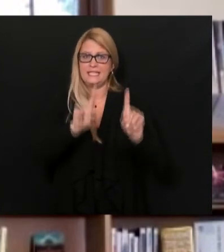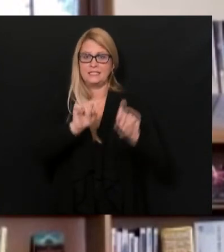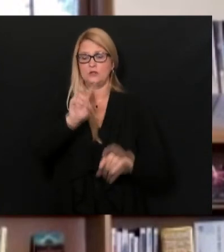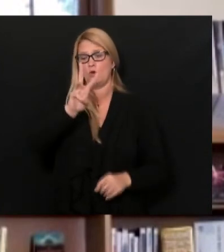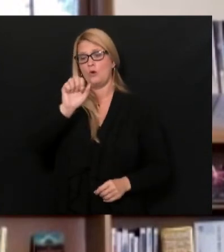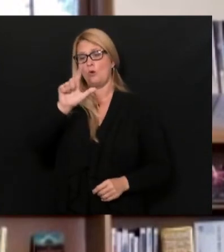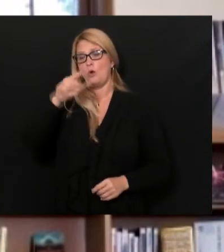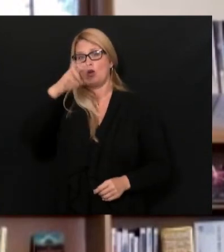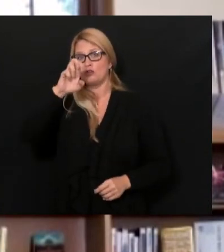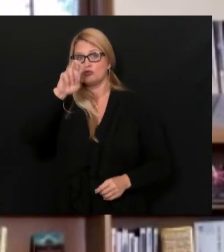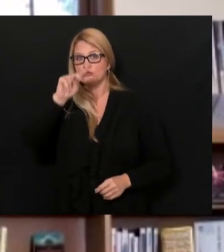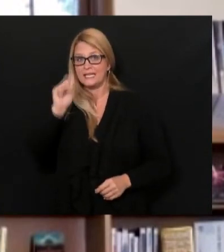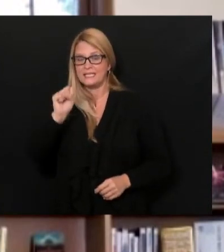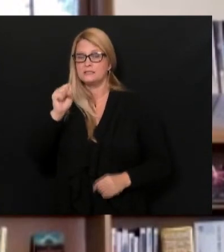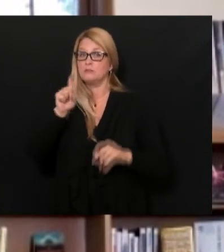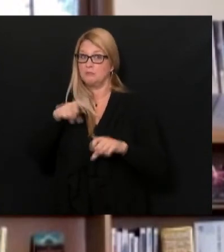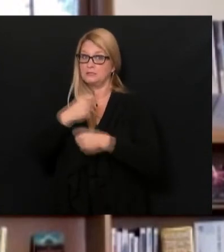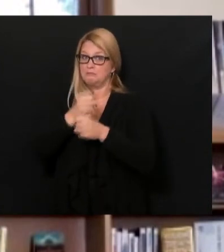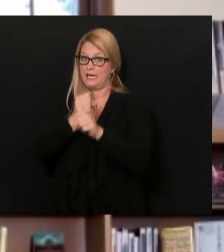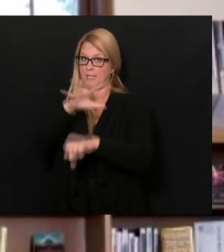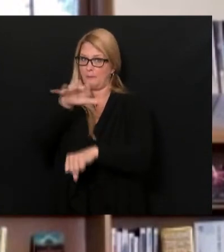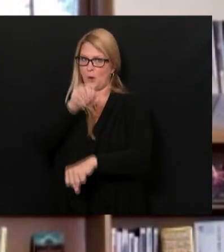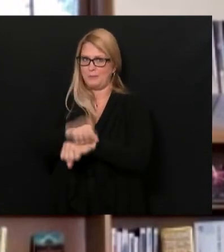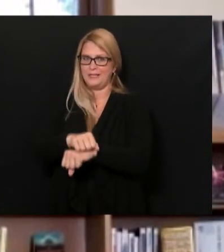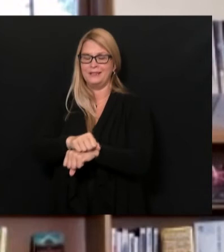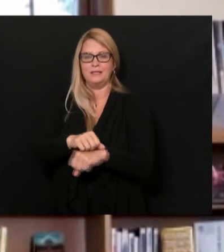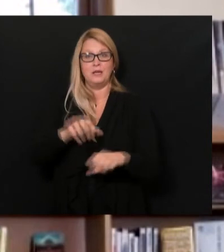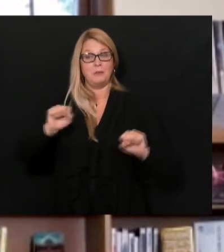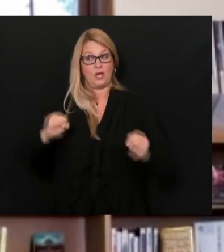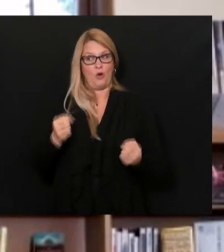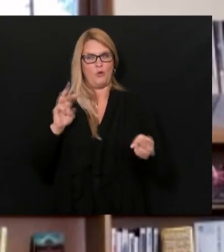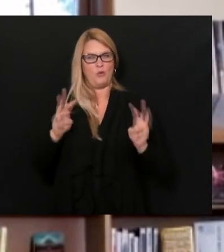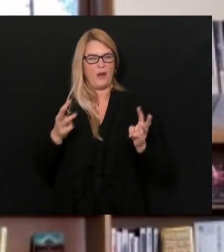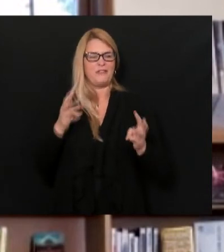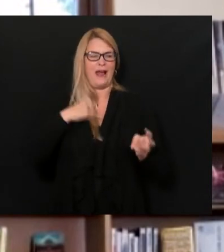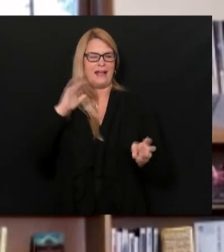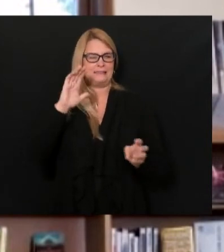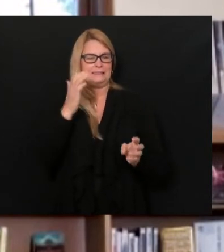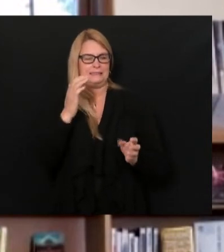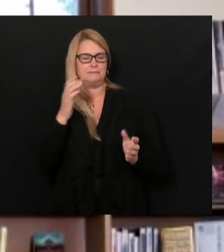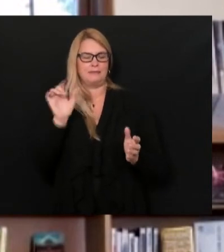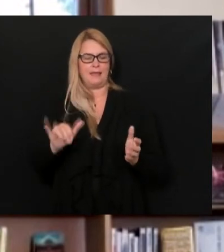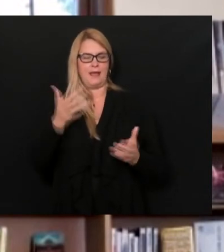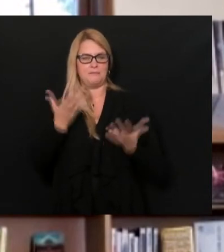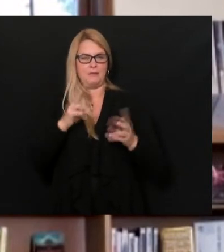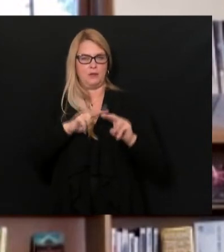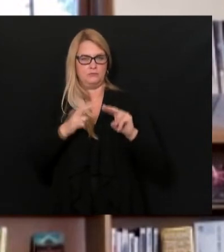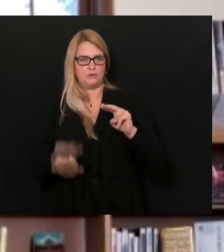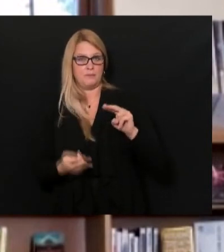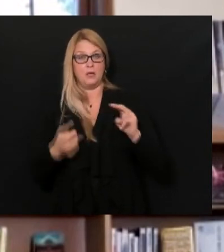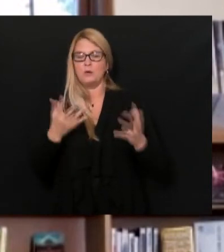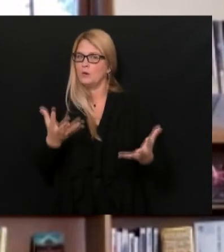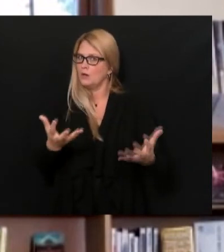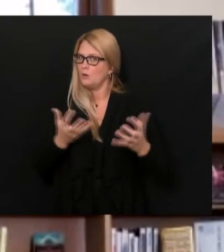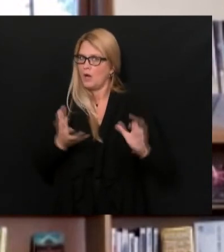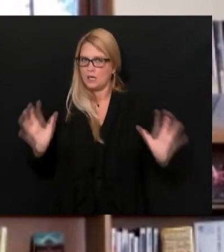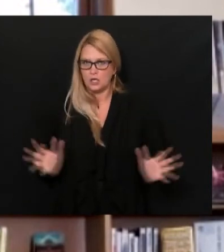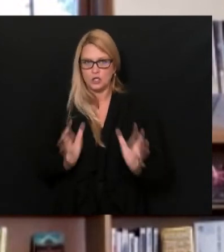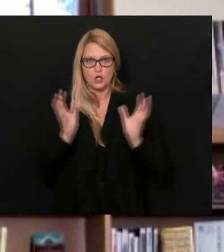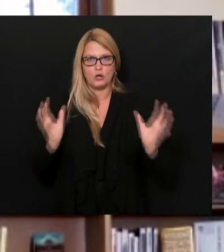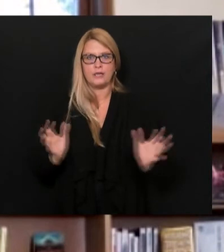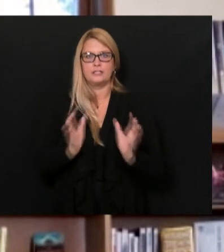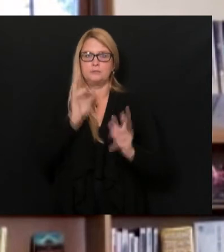that you have to make an appointment. But with the cold weather that has occurred, we do see a little bit of drop. But we still want to encourage people to, contact their